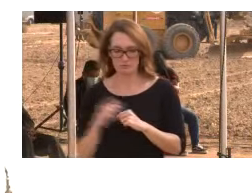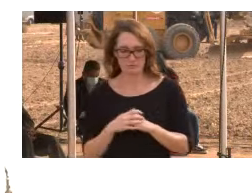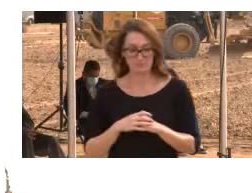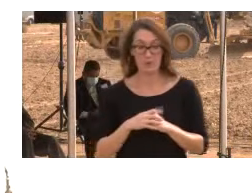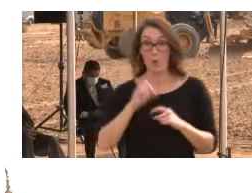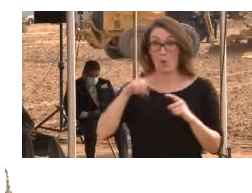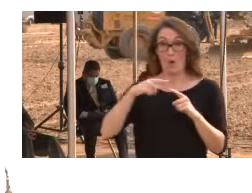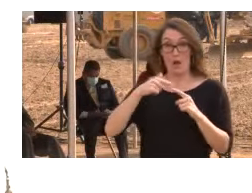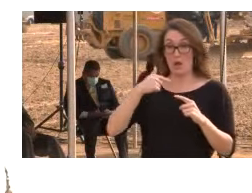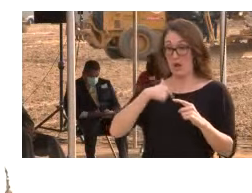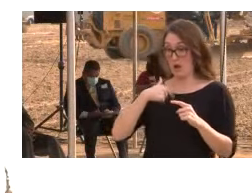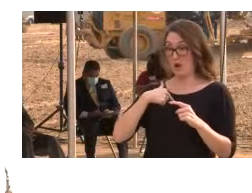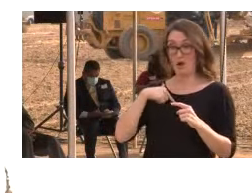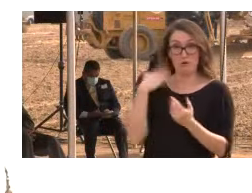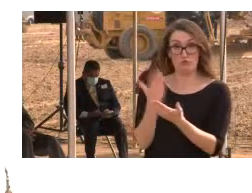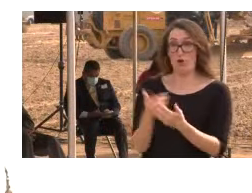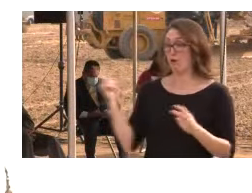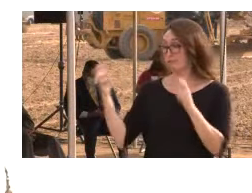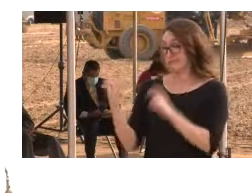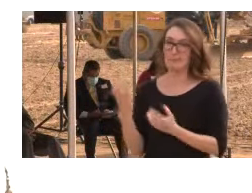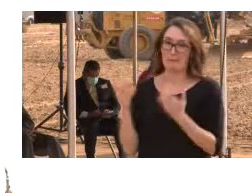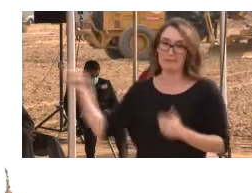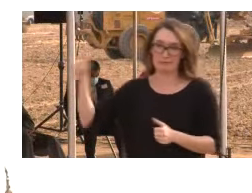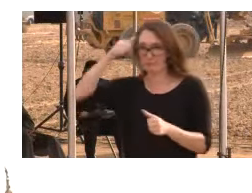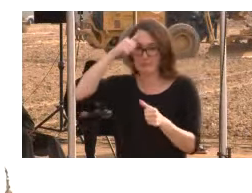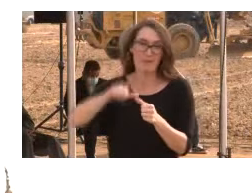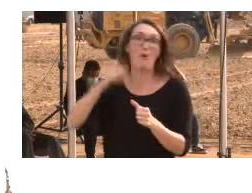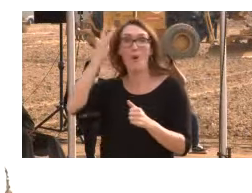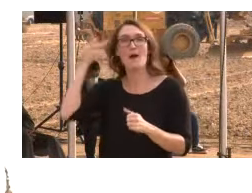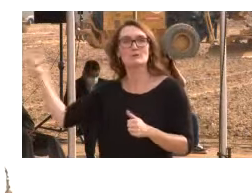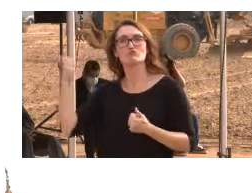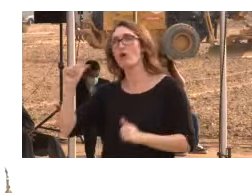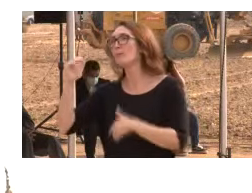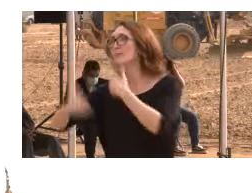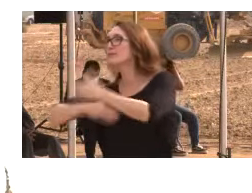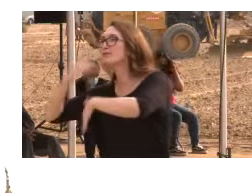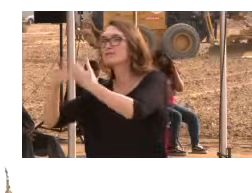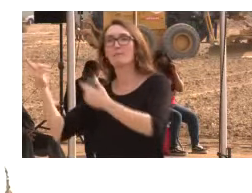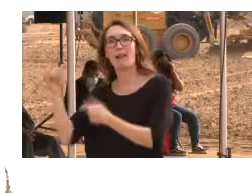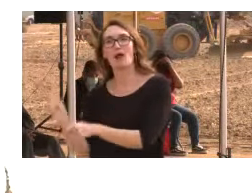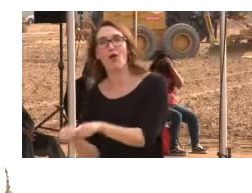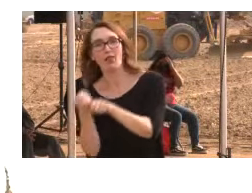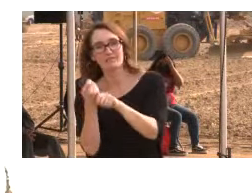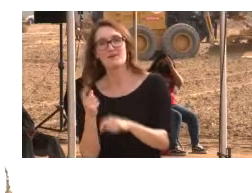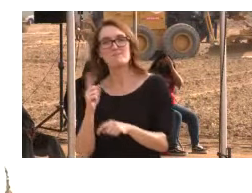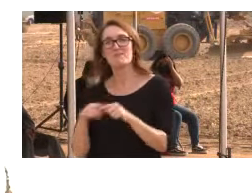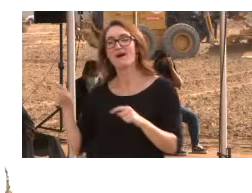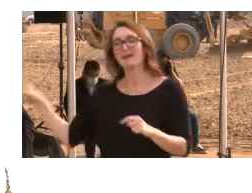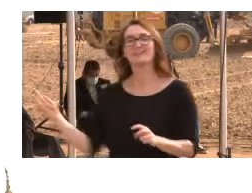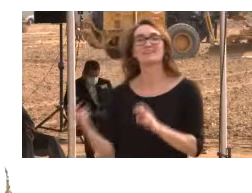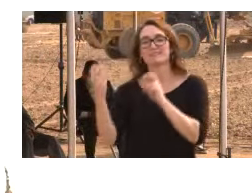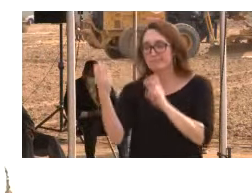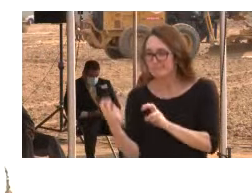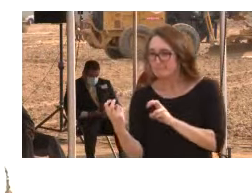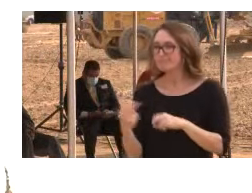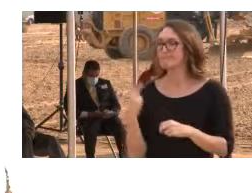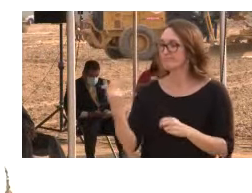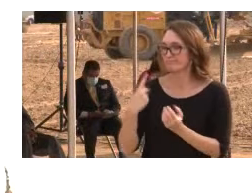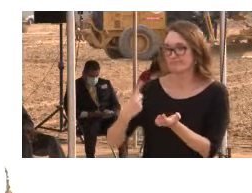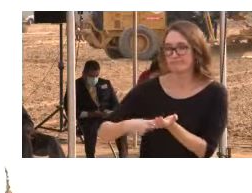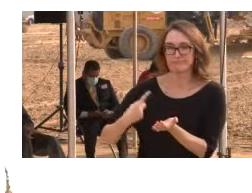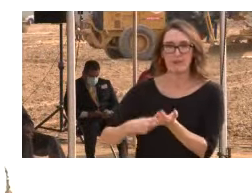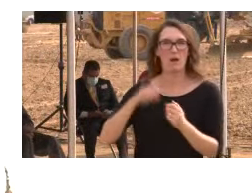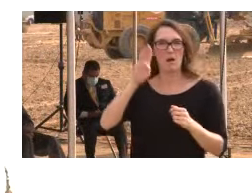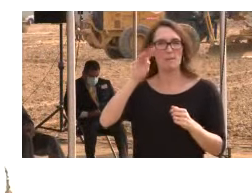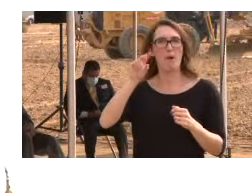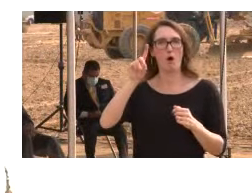When I got here, we sat down. He probably doesn't remember because he was trying to move on and go play golf. But he sat down and he talked to me about this